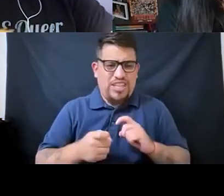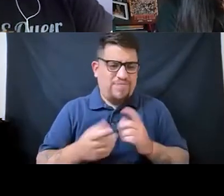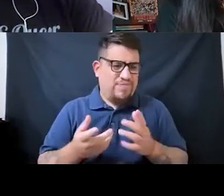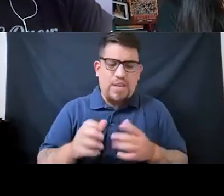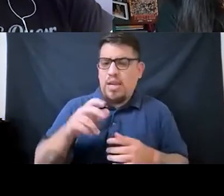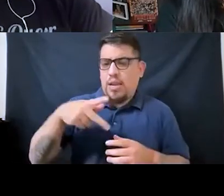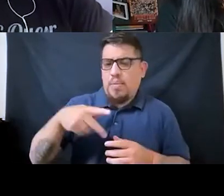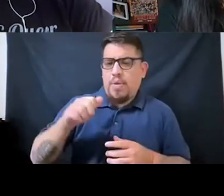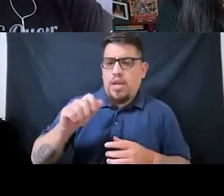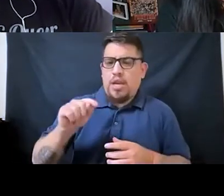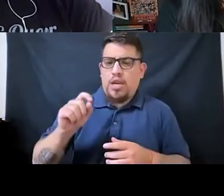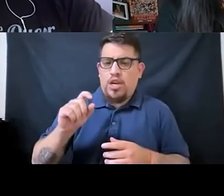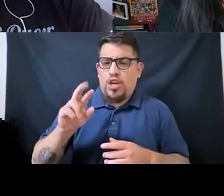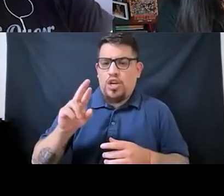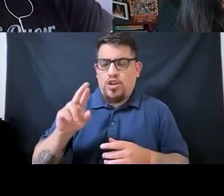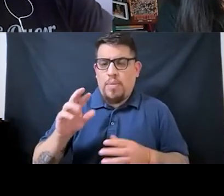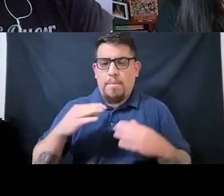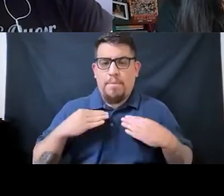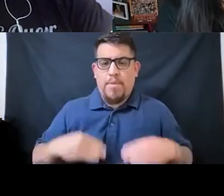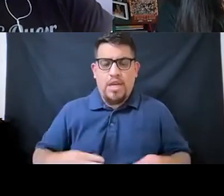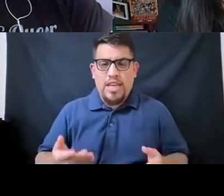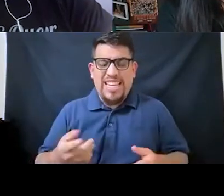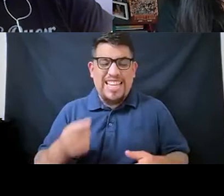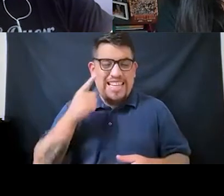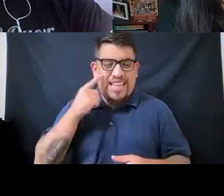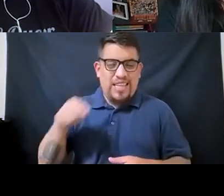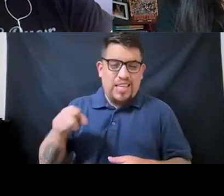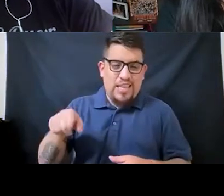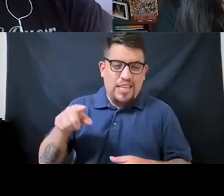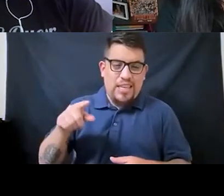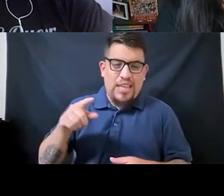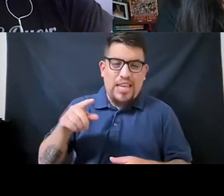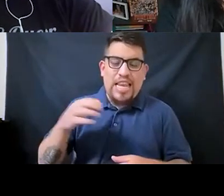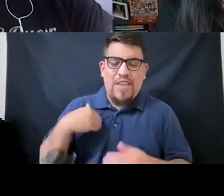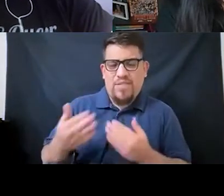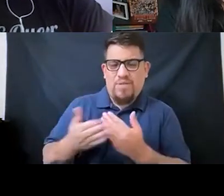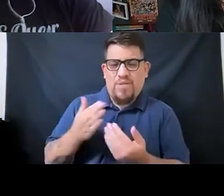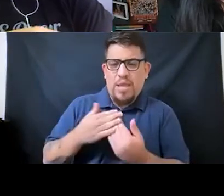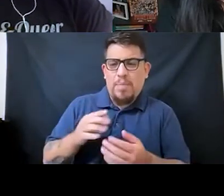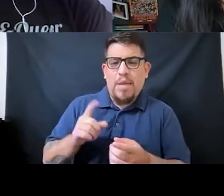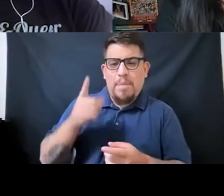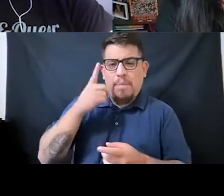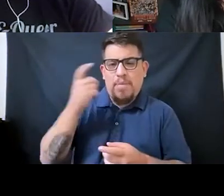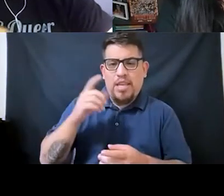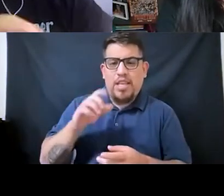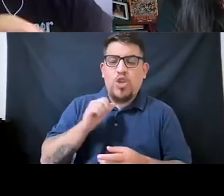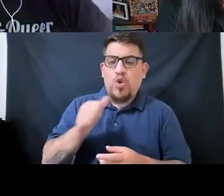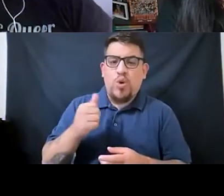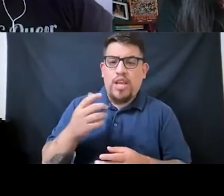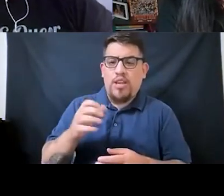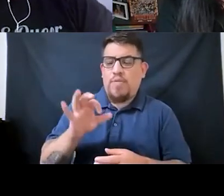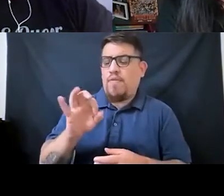body. Those who believe this think the padders have it easy, partly because they don't have to deal with fat phobia.